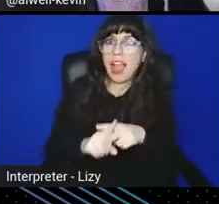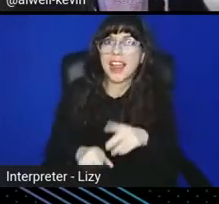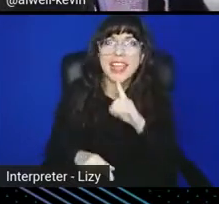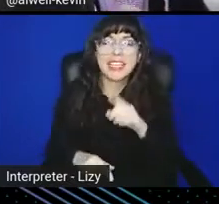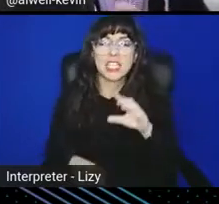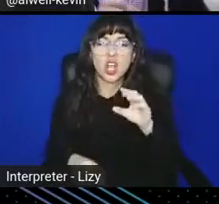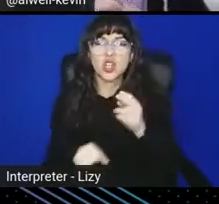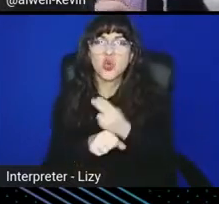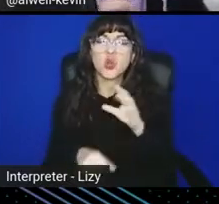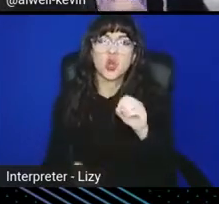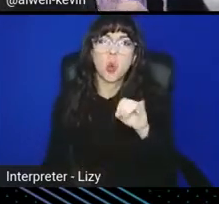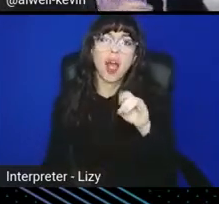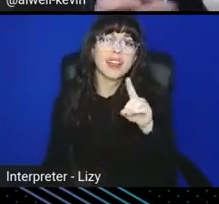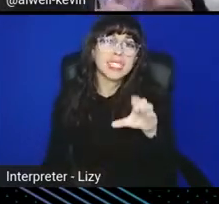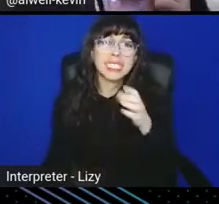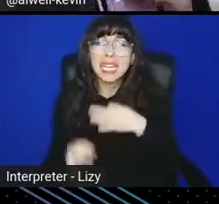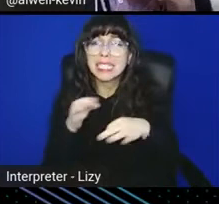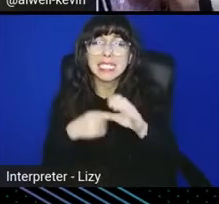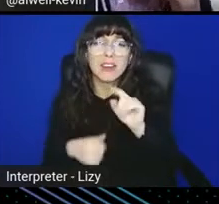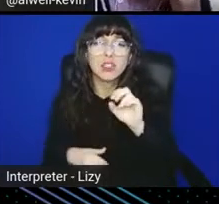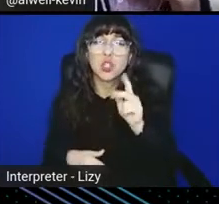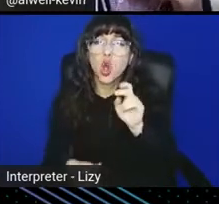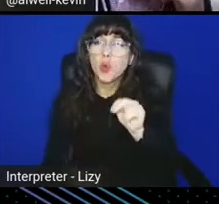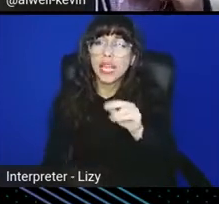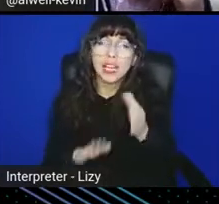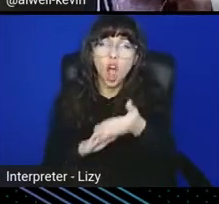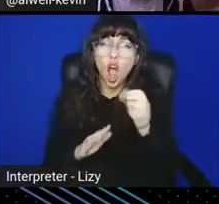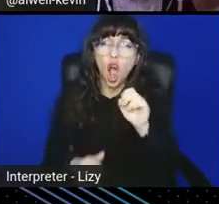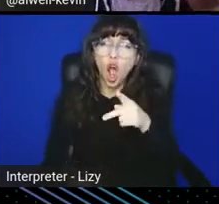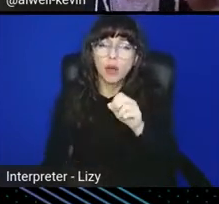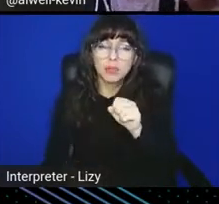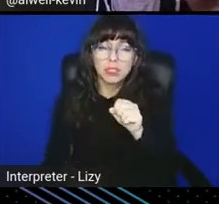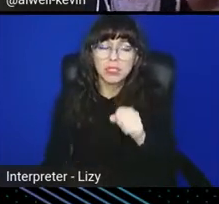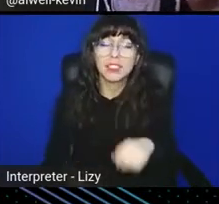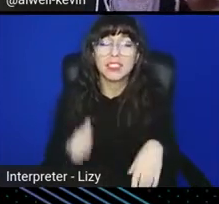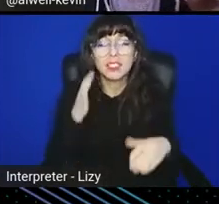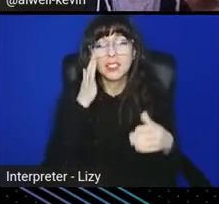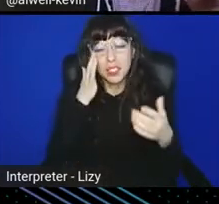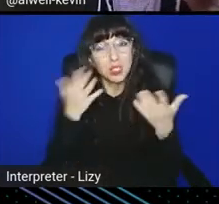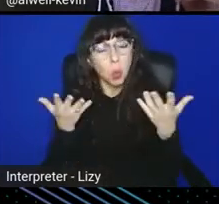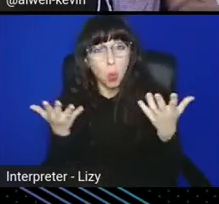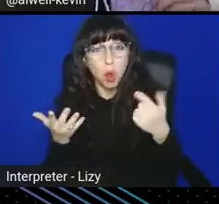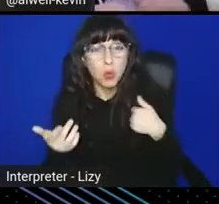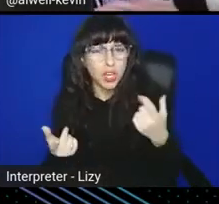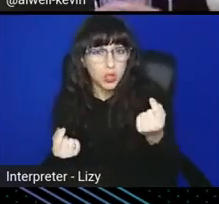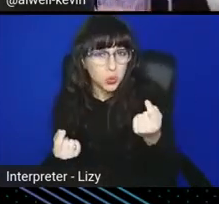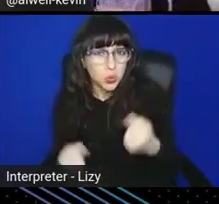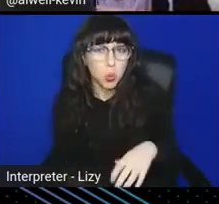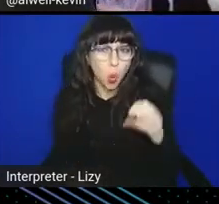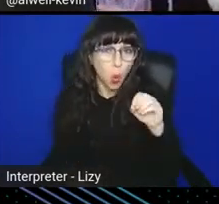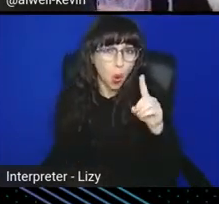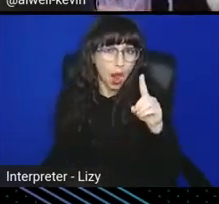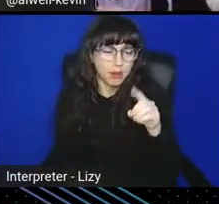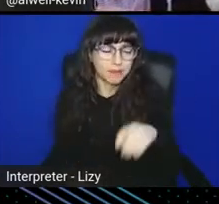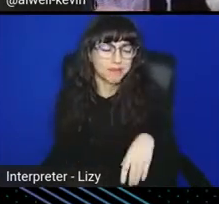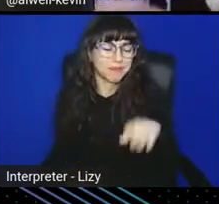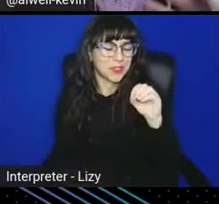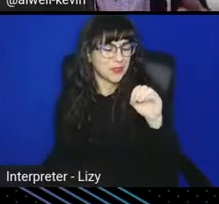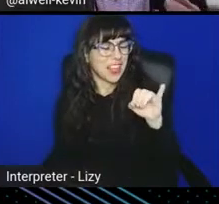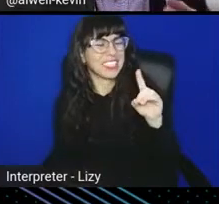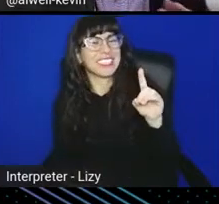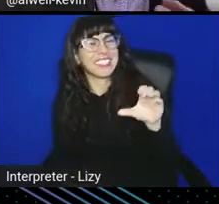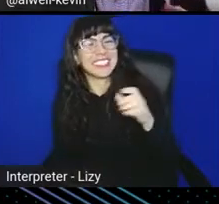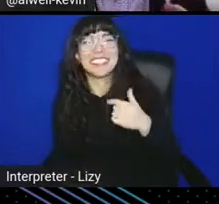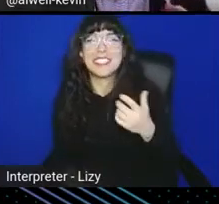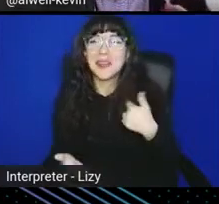OIDC instead of that token auth. Okay. And so basically what we would be doing with OIDC is we would be